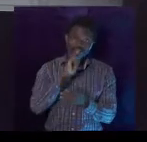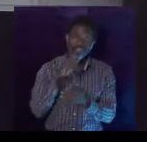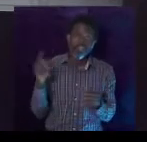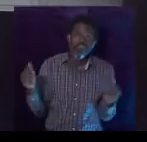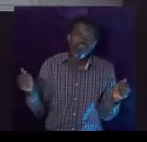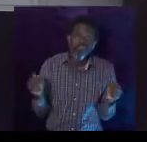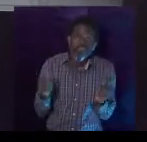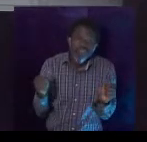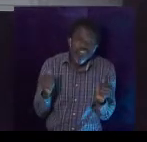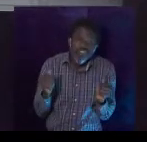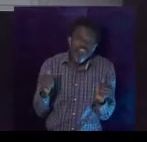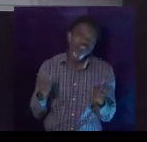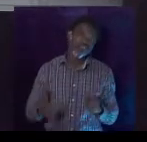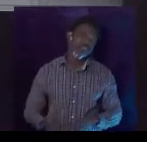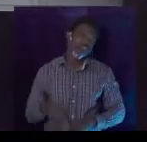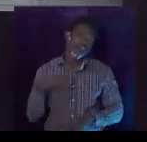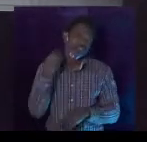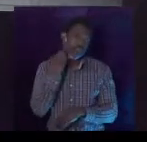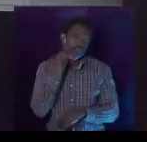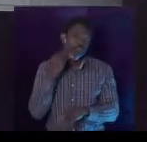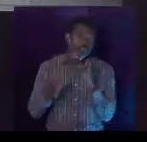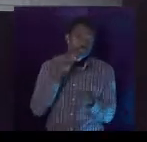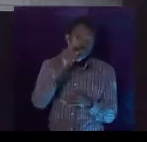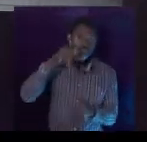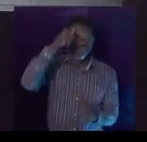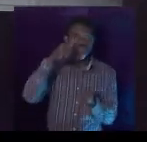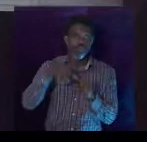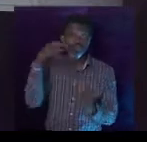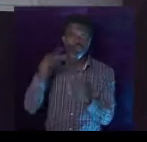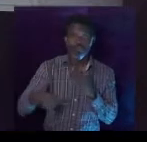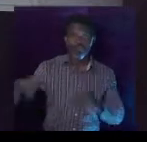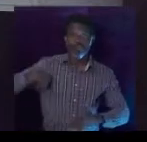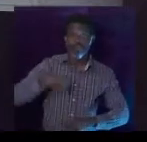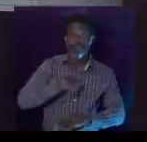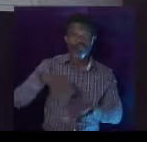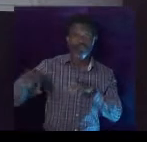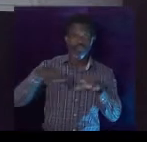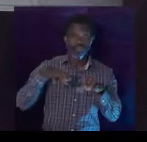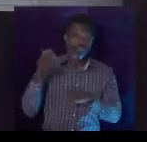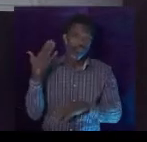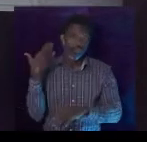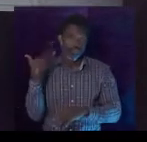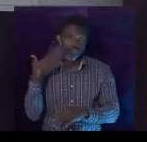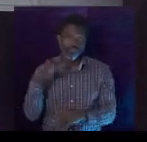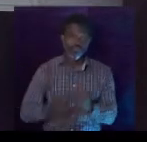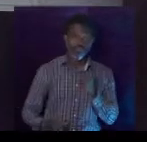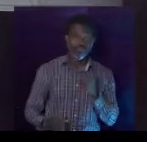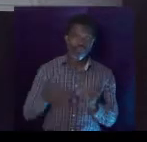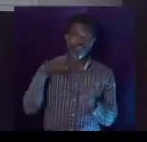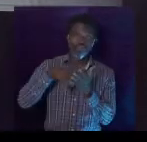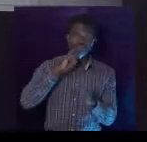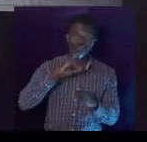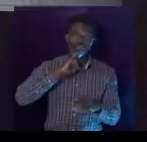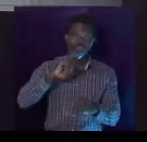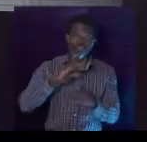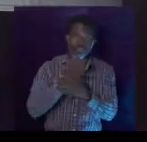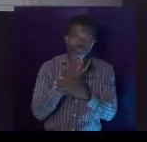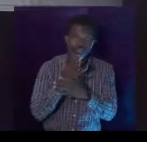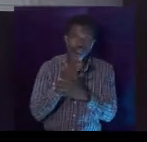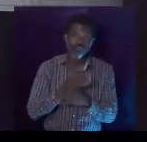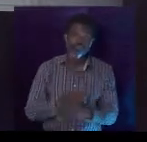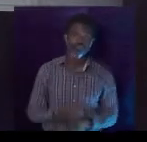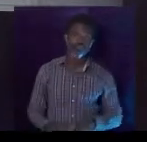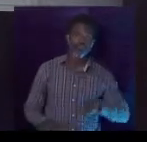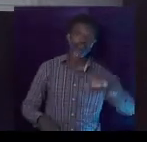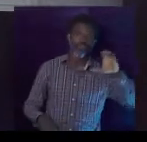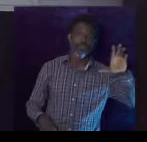a freezing temperature, if you remember what we did yesterday. And finally, this one. This one is between